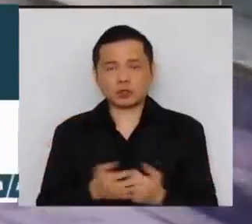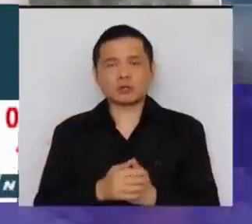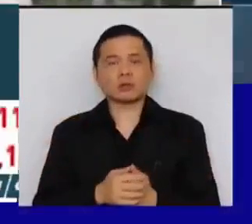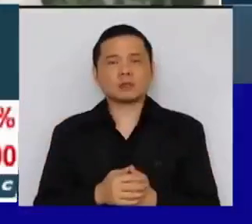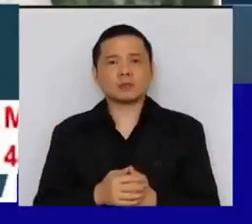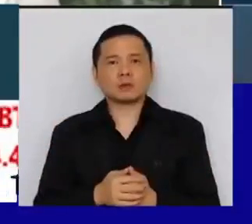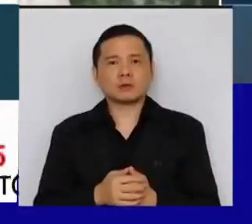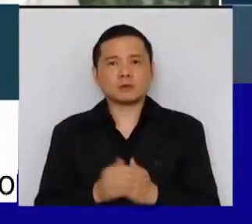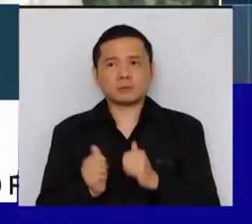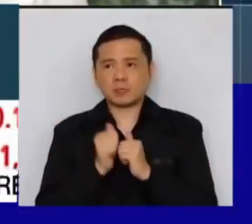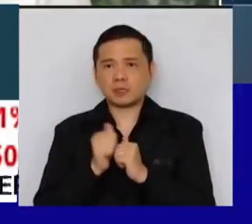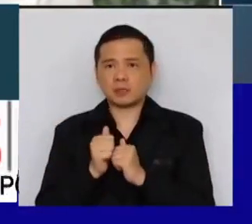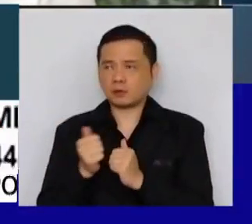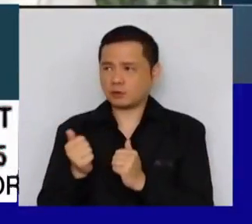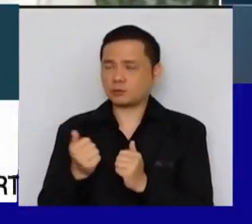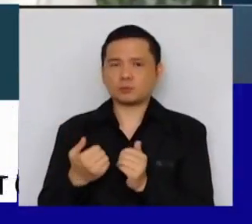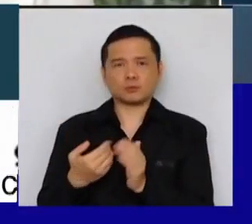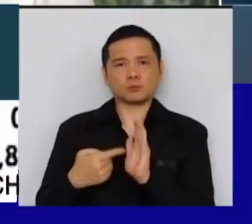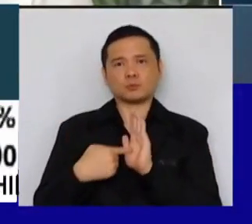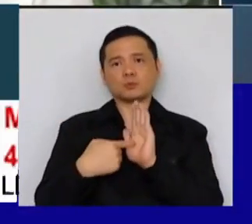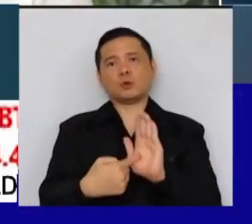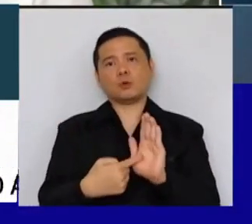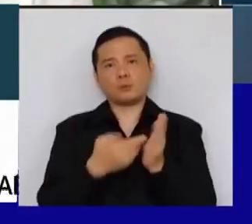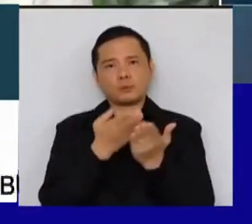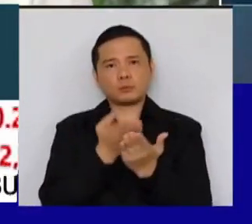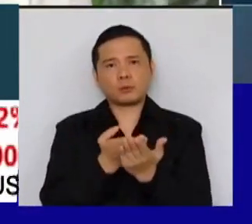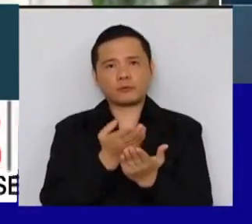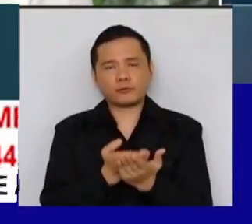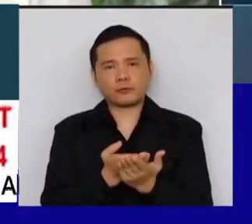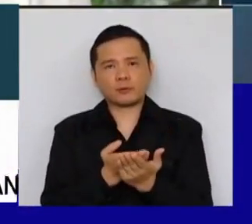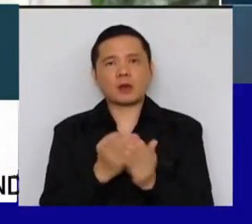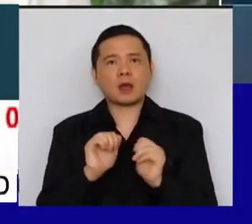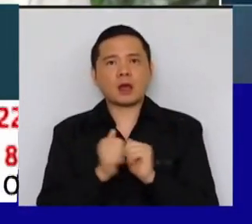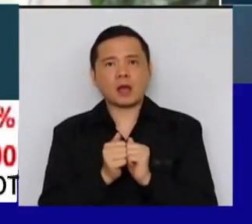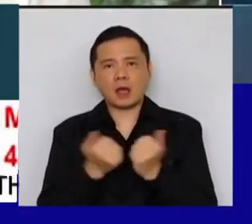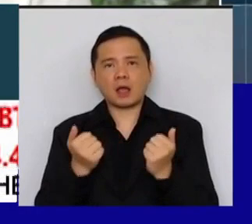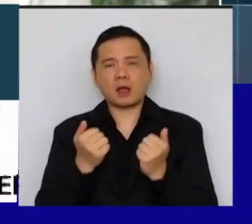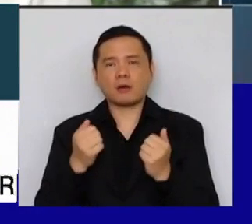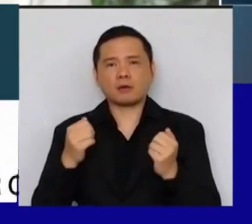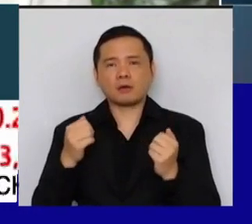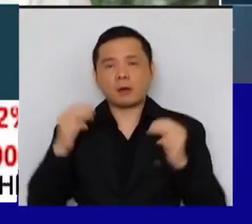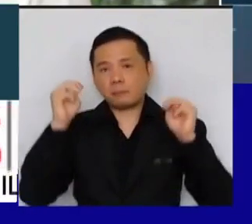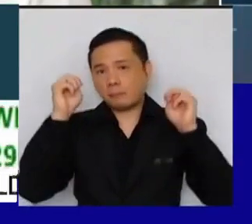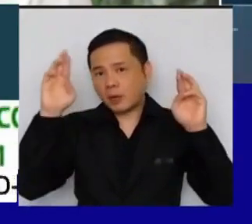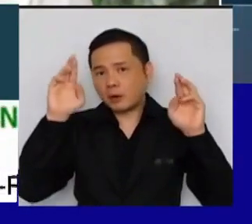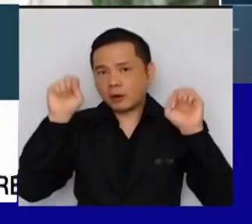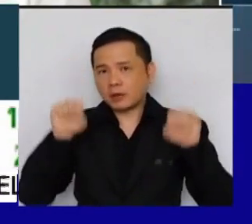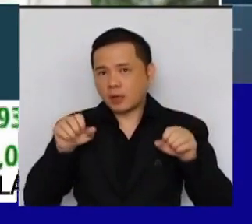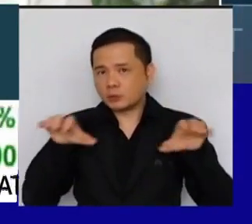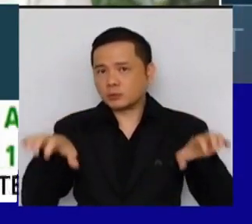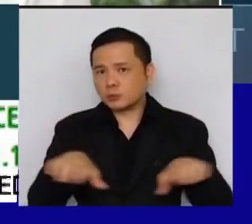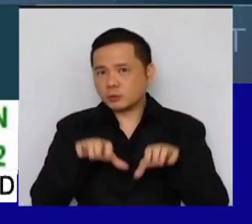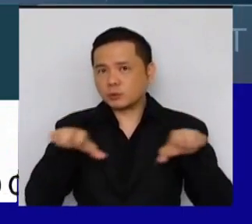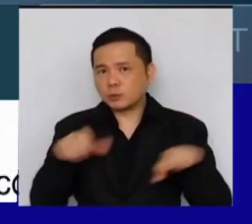a showcase, no, of what a public official can or cannot do.